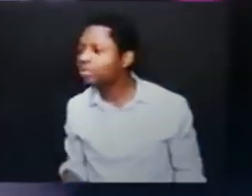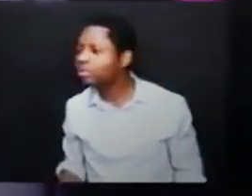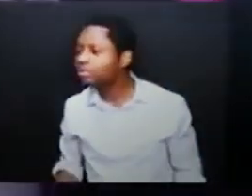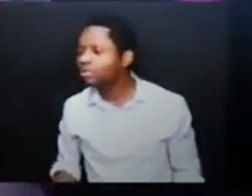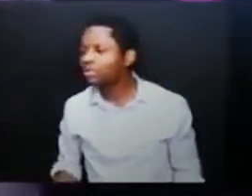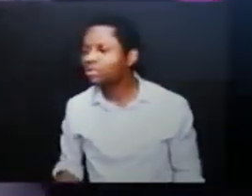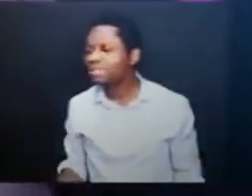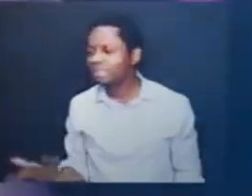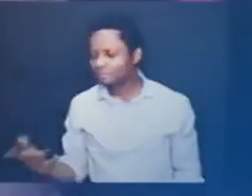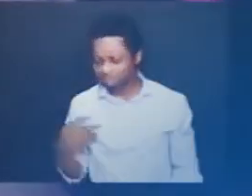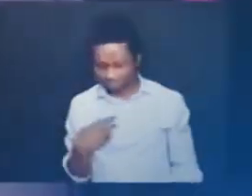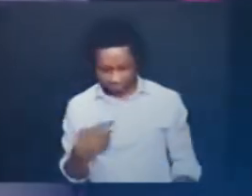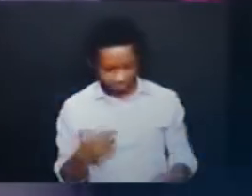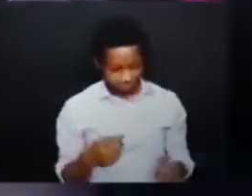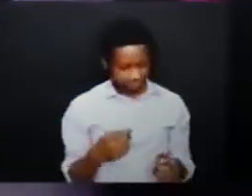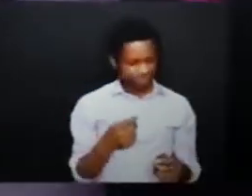this